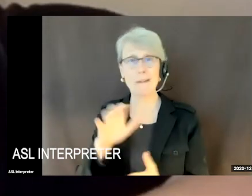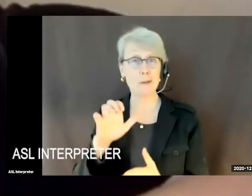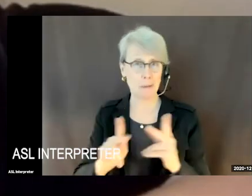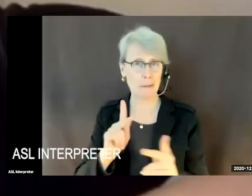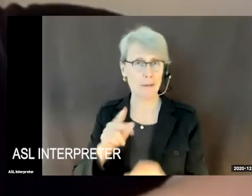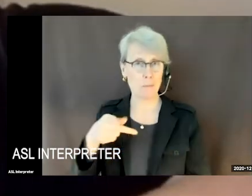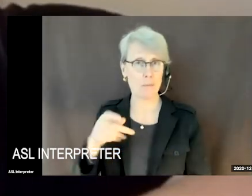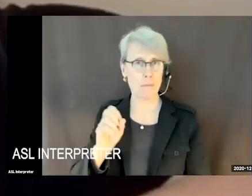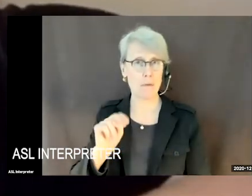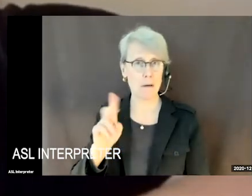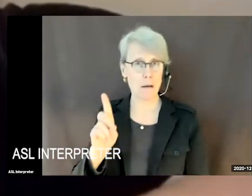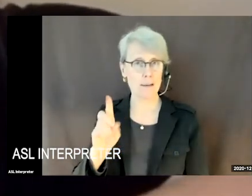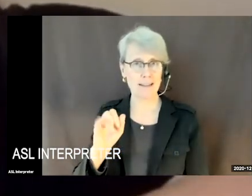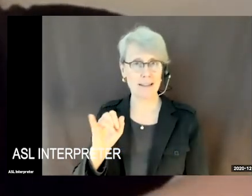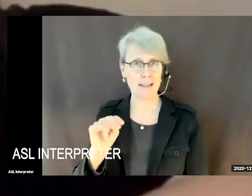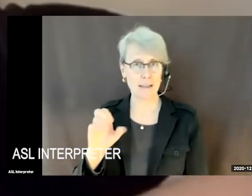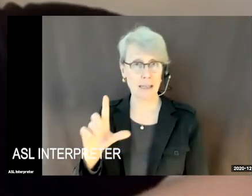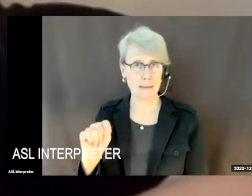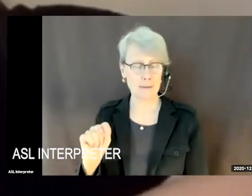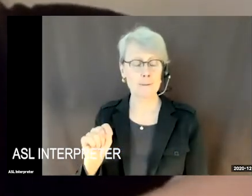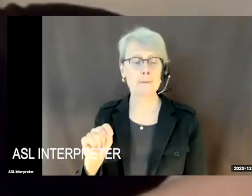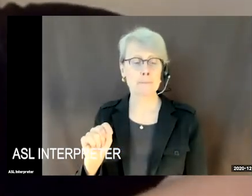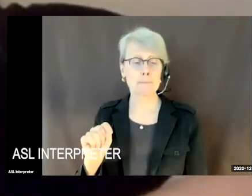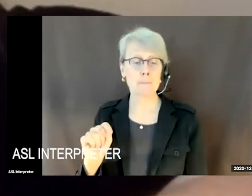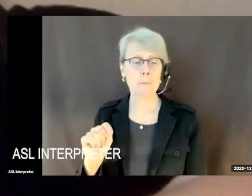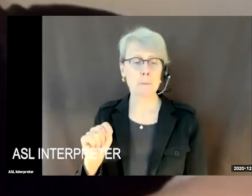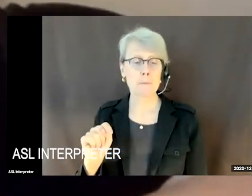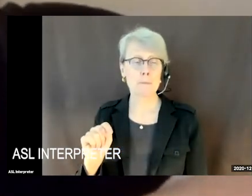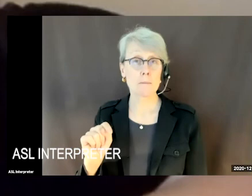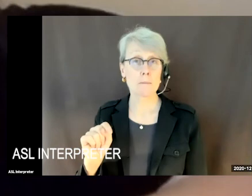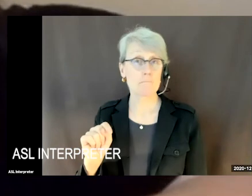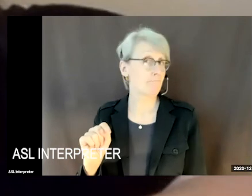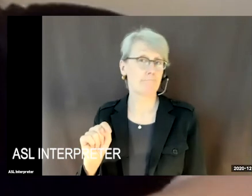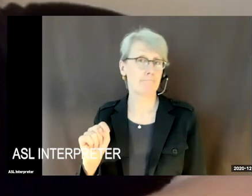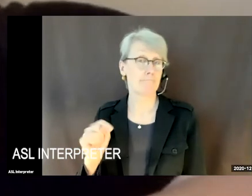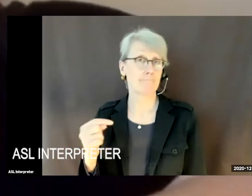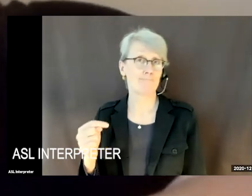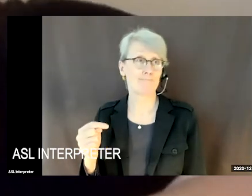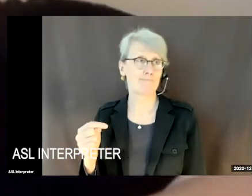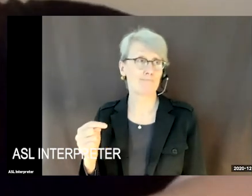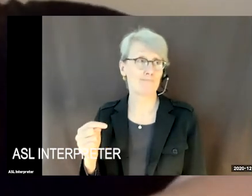get COVID-19 in a community of 1,500 other people,